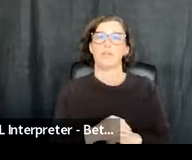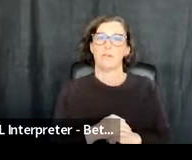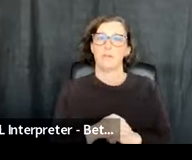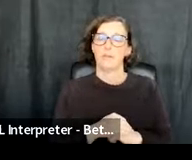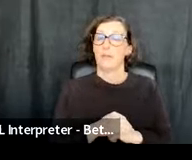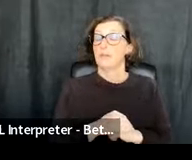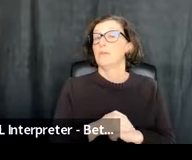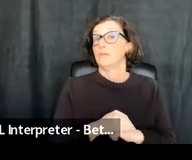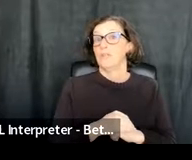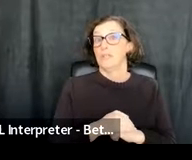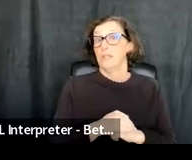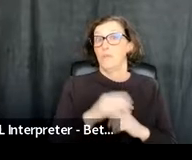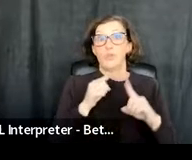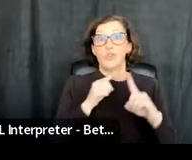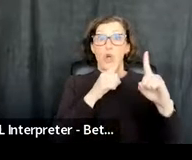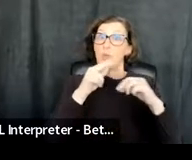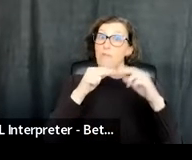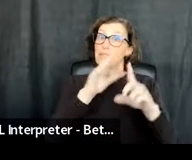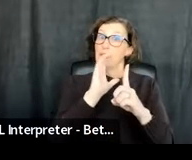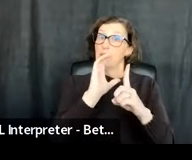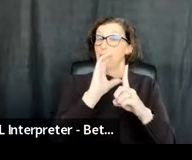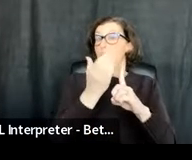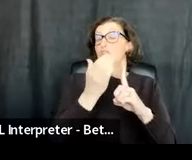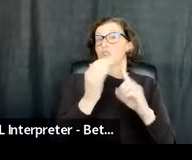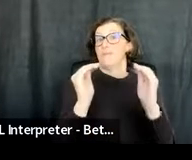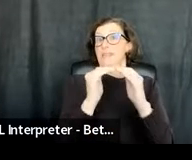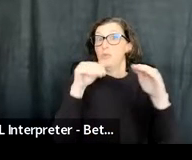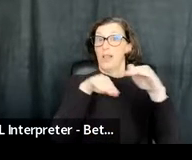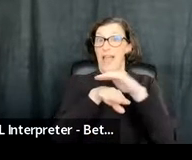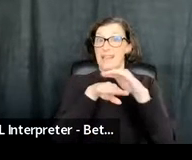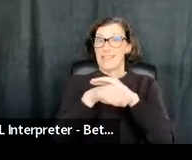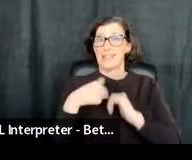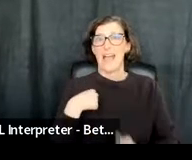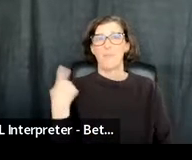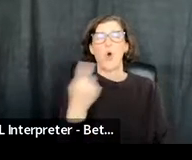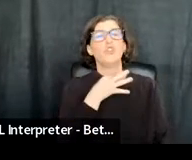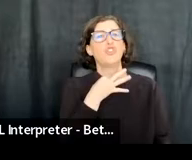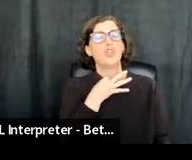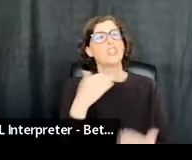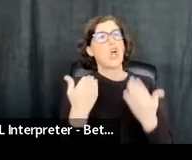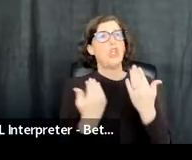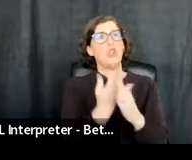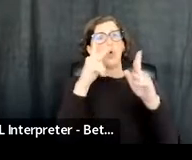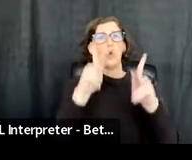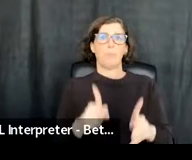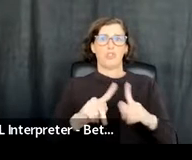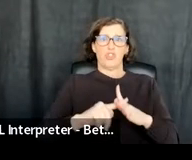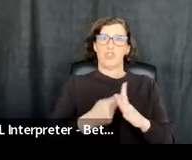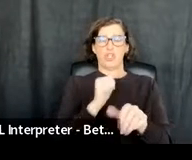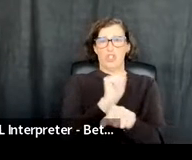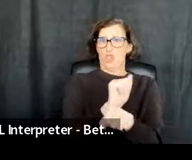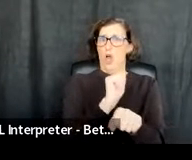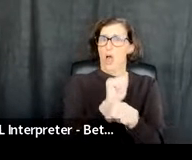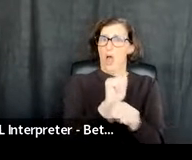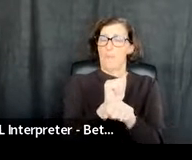of equal access, one thing I've always wondered about when a new employee first starts a job, and I've been harping on this.